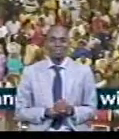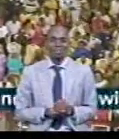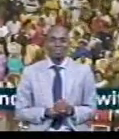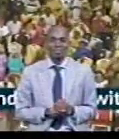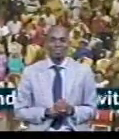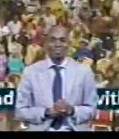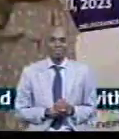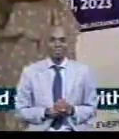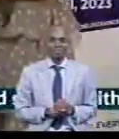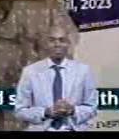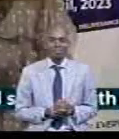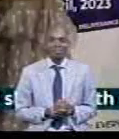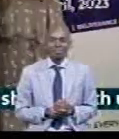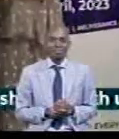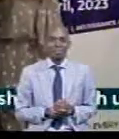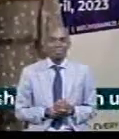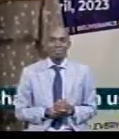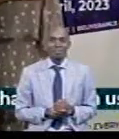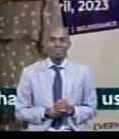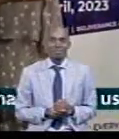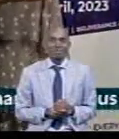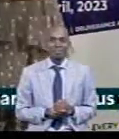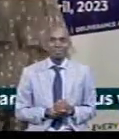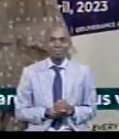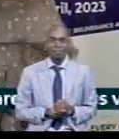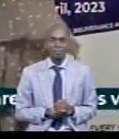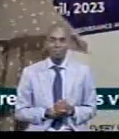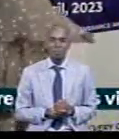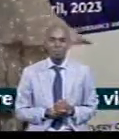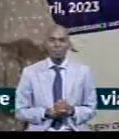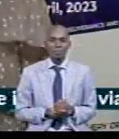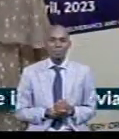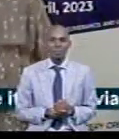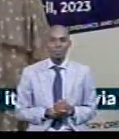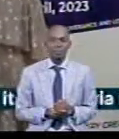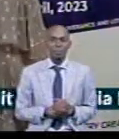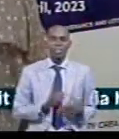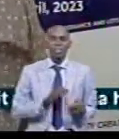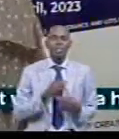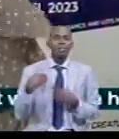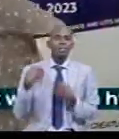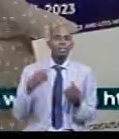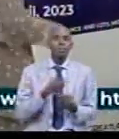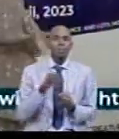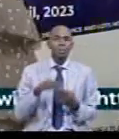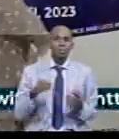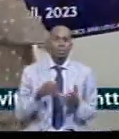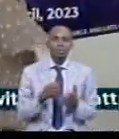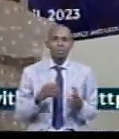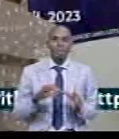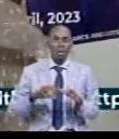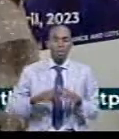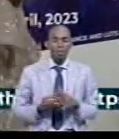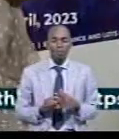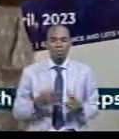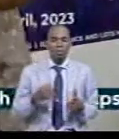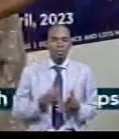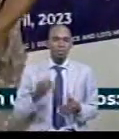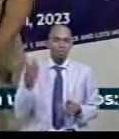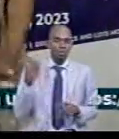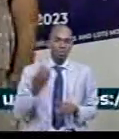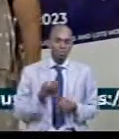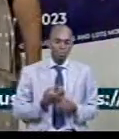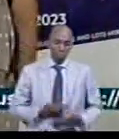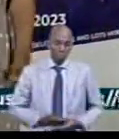How long, since when was he not able to speak? So from childhood, he has never